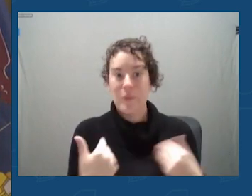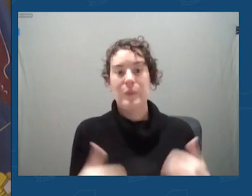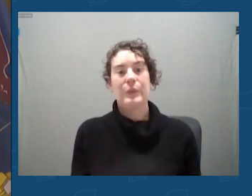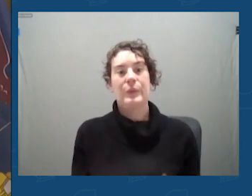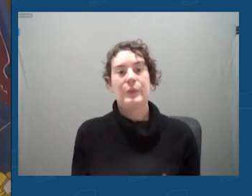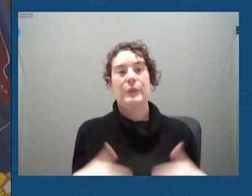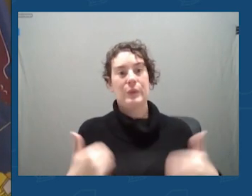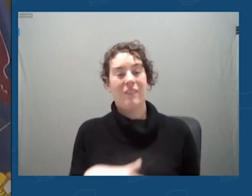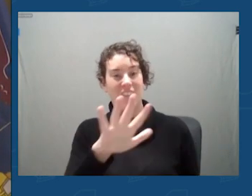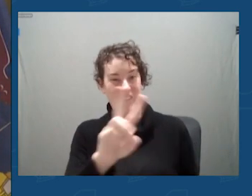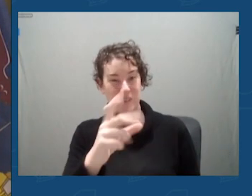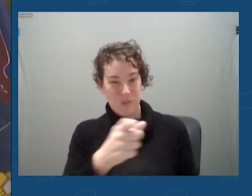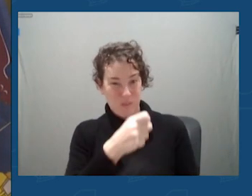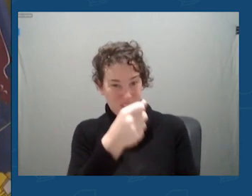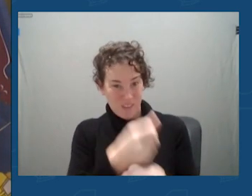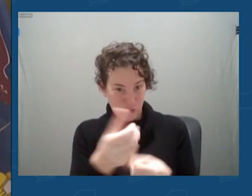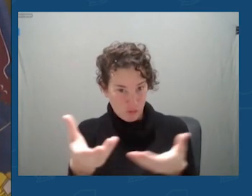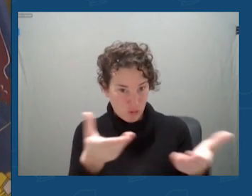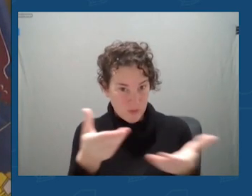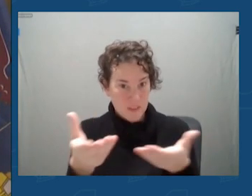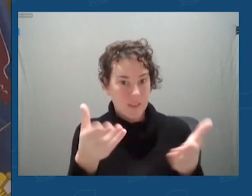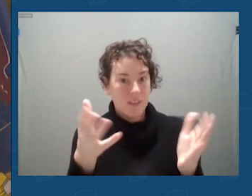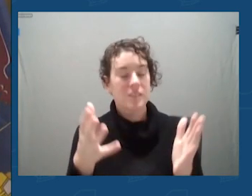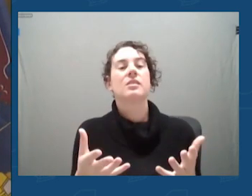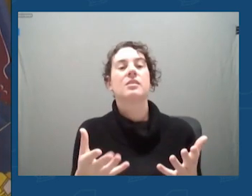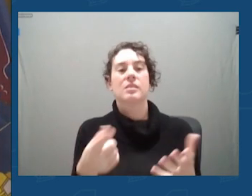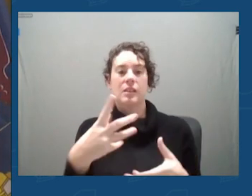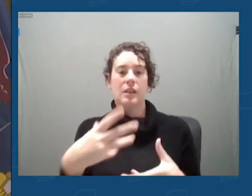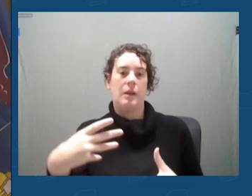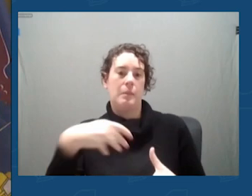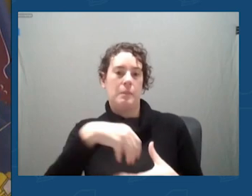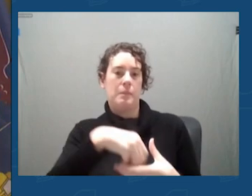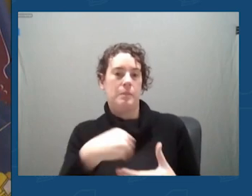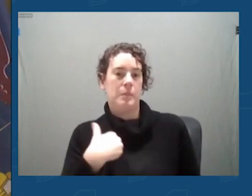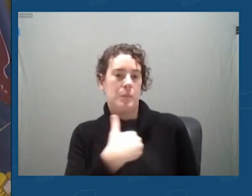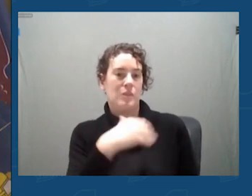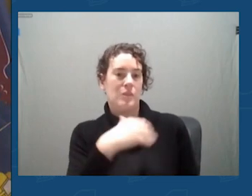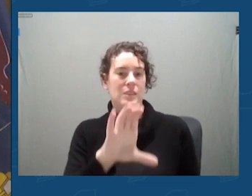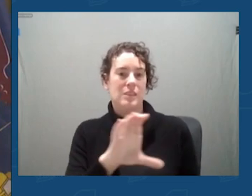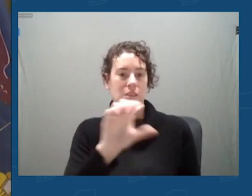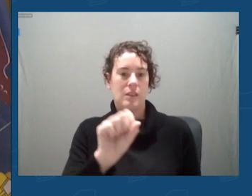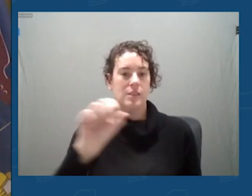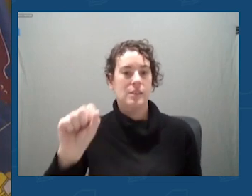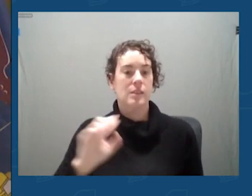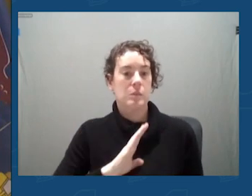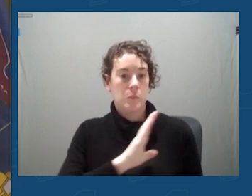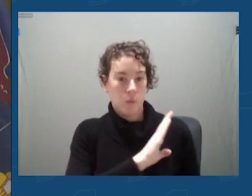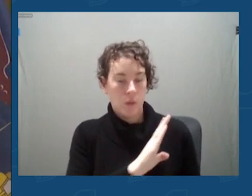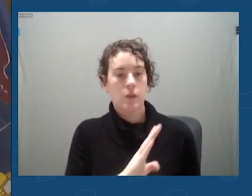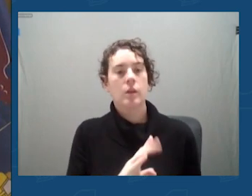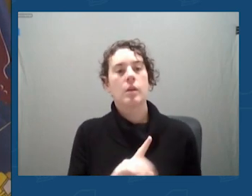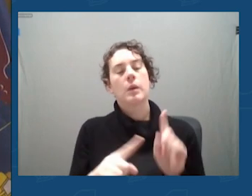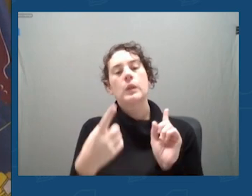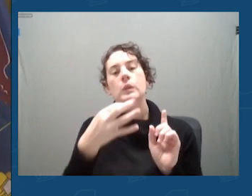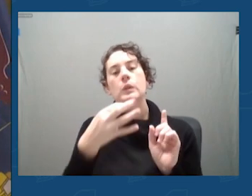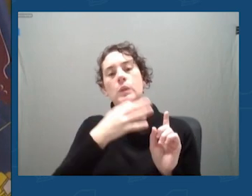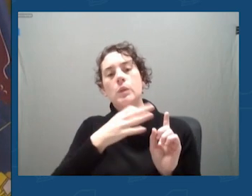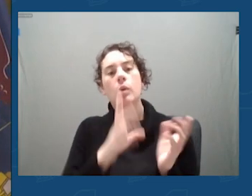52, and a member of the CSS board, so it's great to see you. But in a couple of minutes, we're going to be signing bills